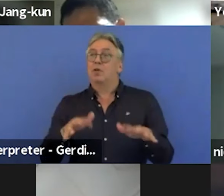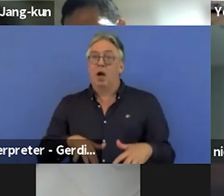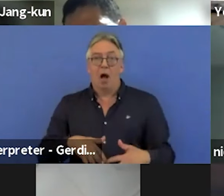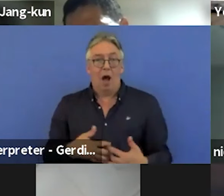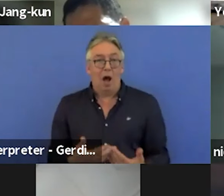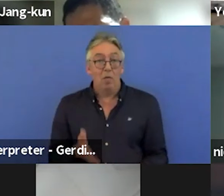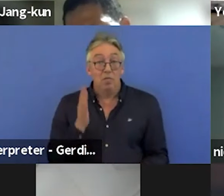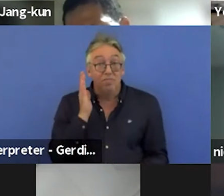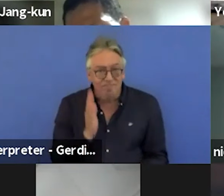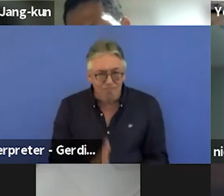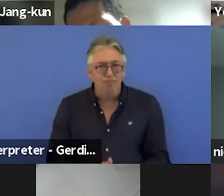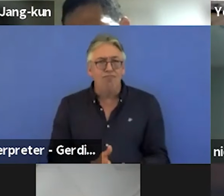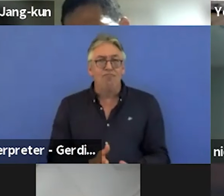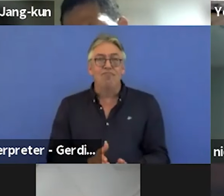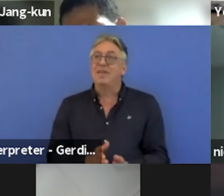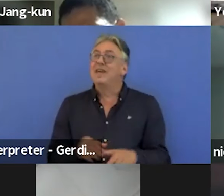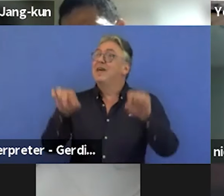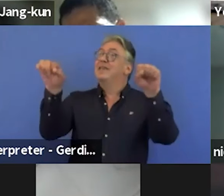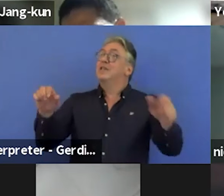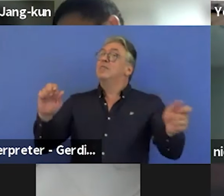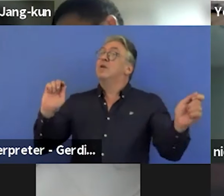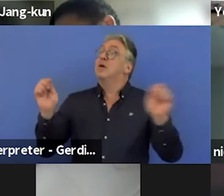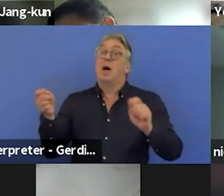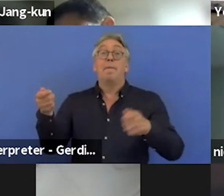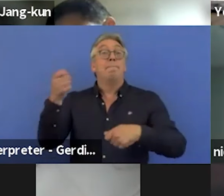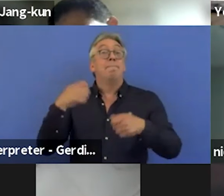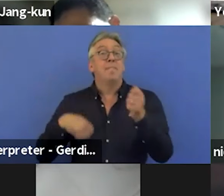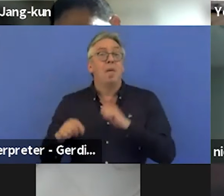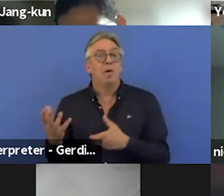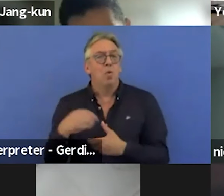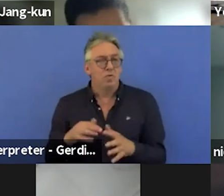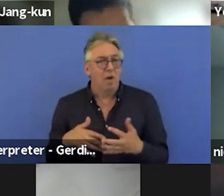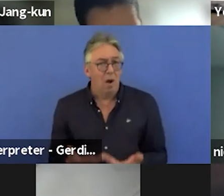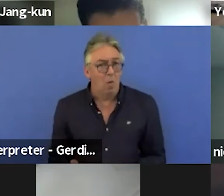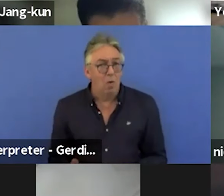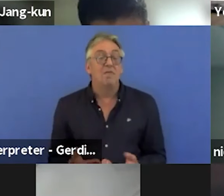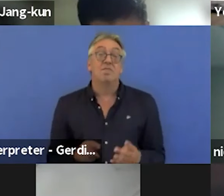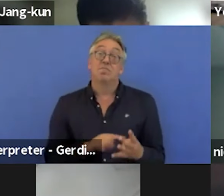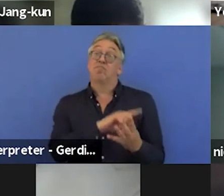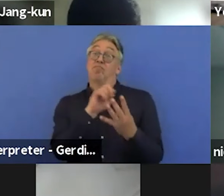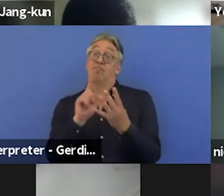into inclusive approaches. And then we'll be sharing insights